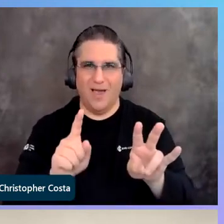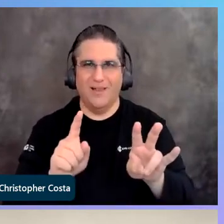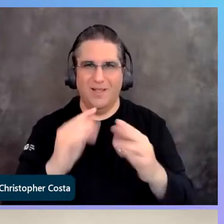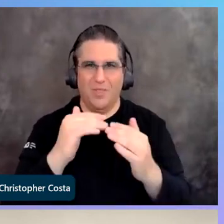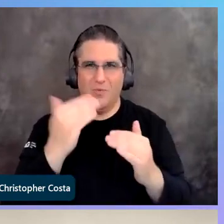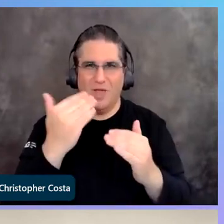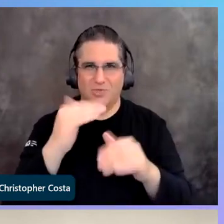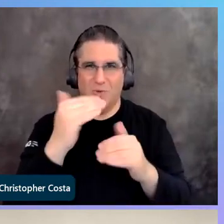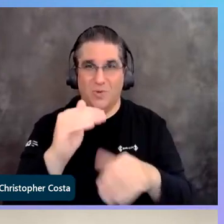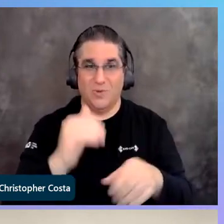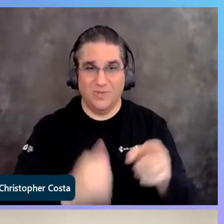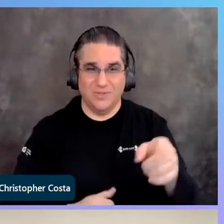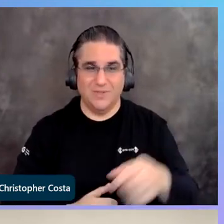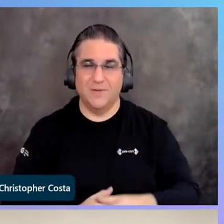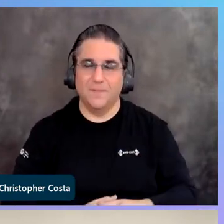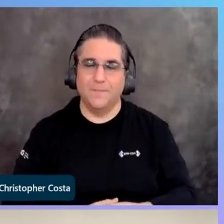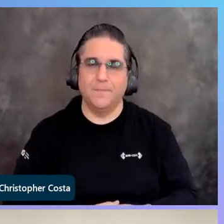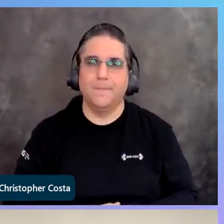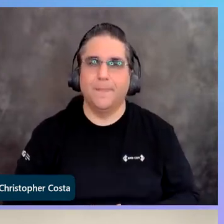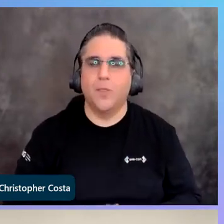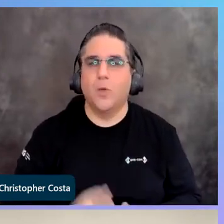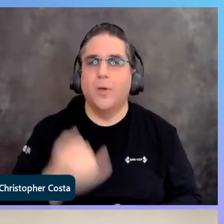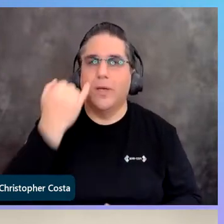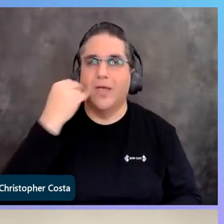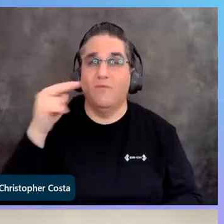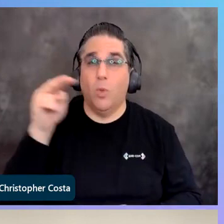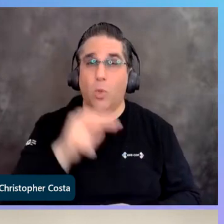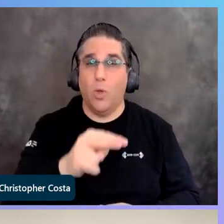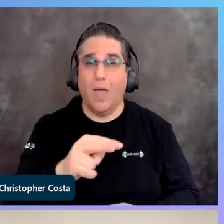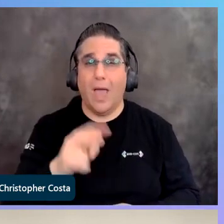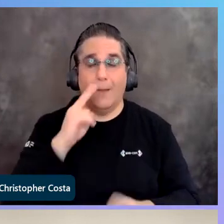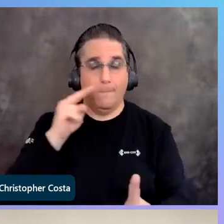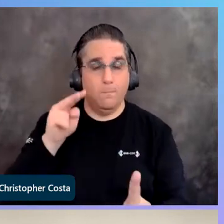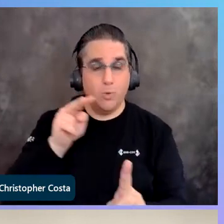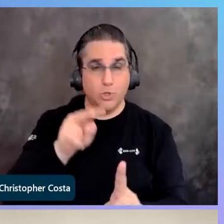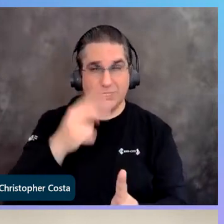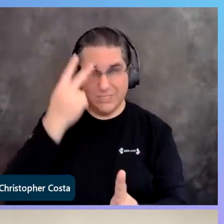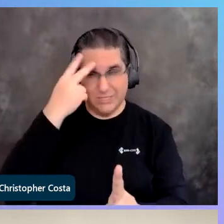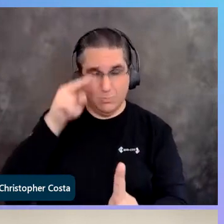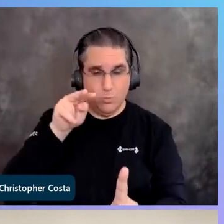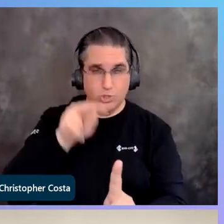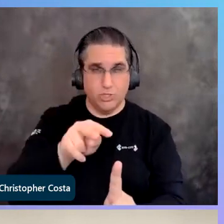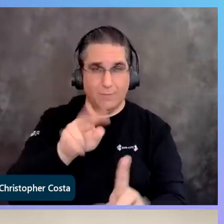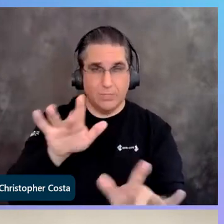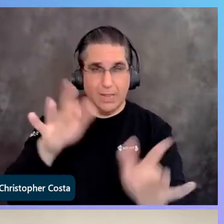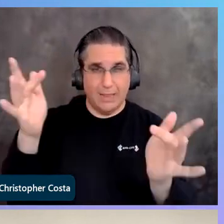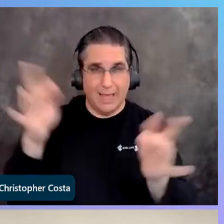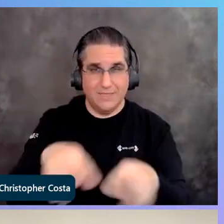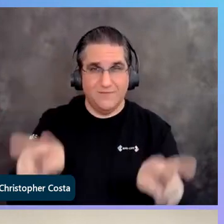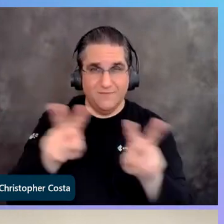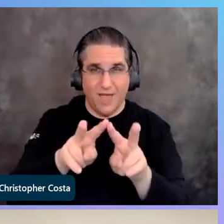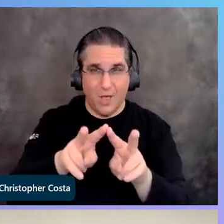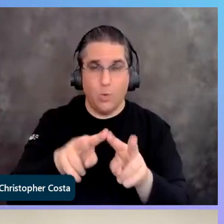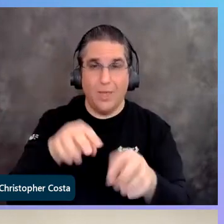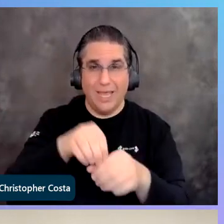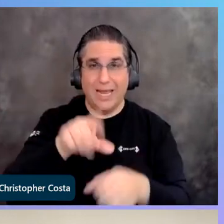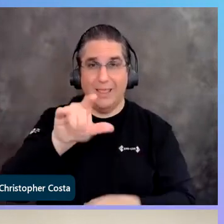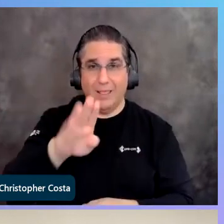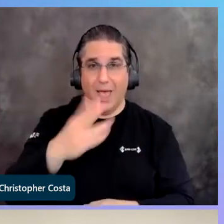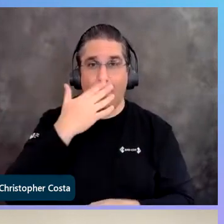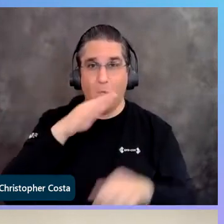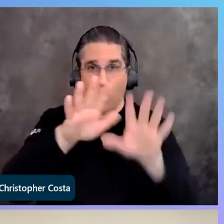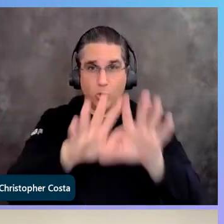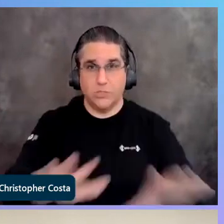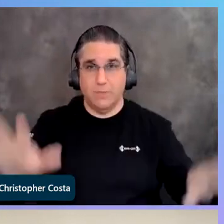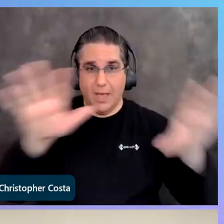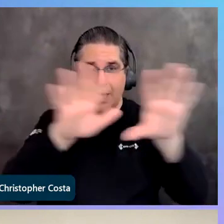main takeaway. By looking at the perceptual lightness values in the lab color space, we can accurately map out